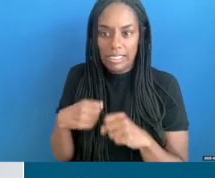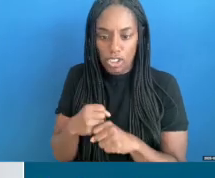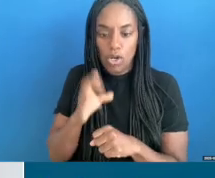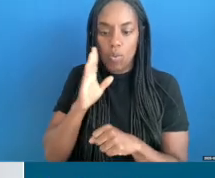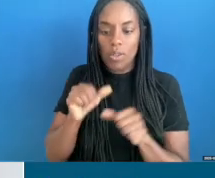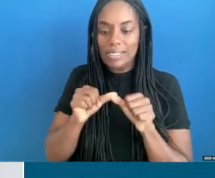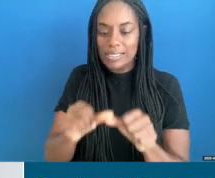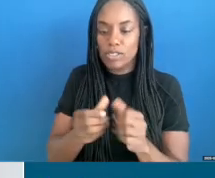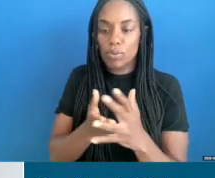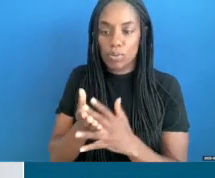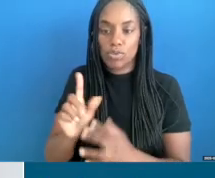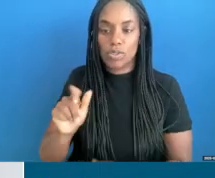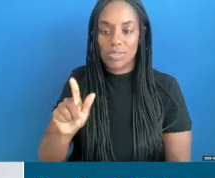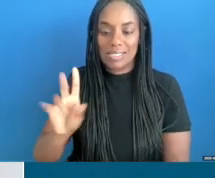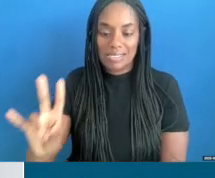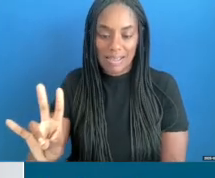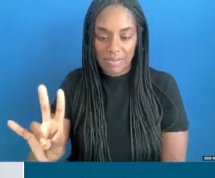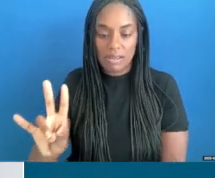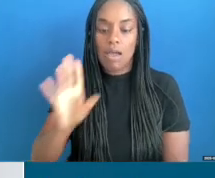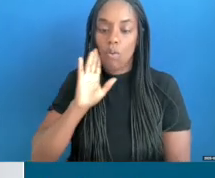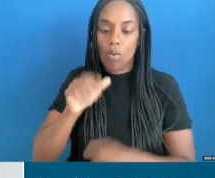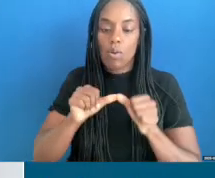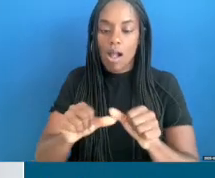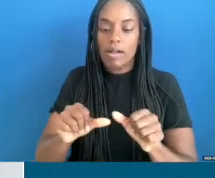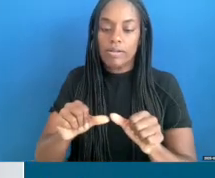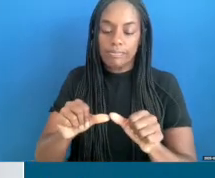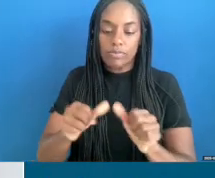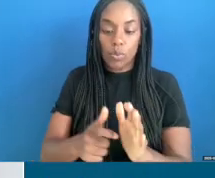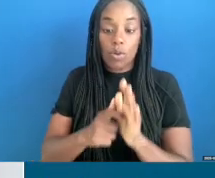require continued project administration.